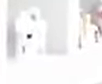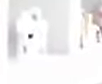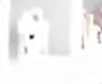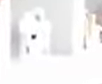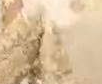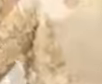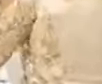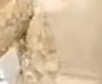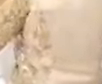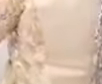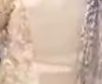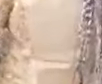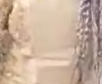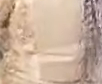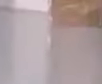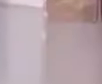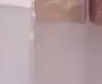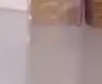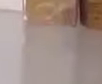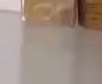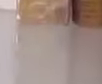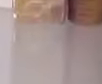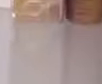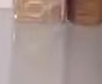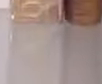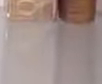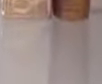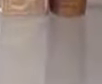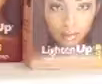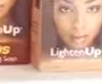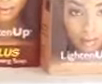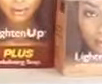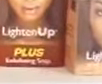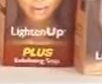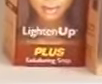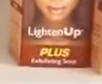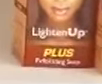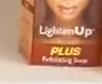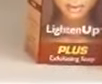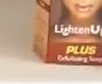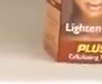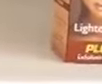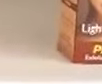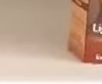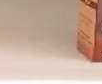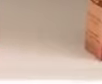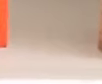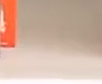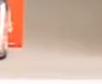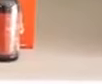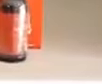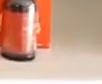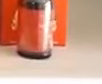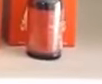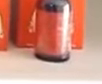lo def mu jek am nañ Patricia Reiner, Kiwi Eye, the whole range, Lighten Up